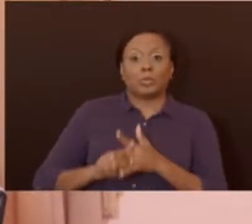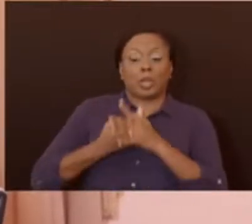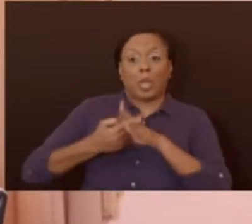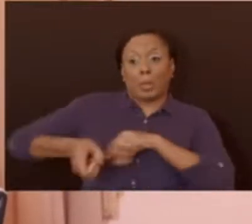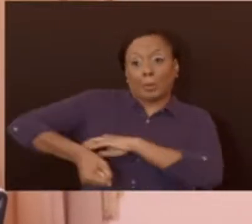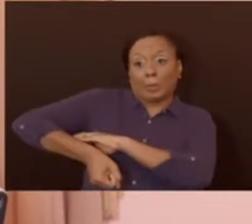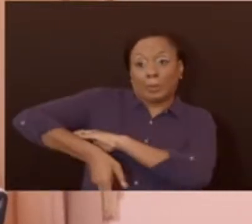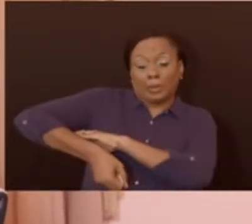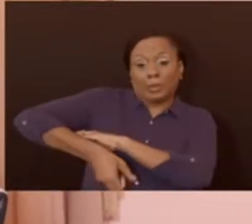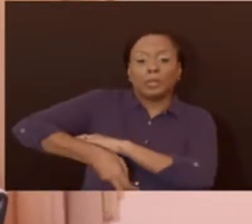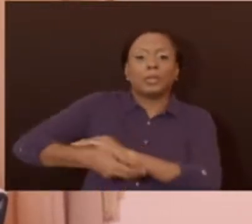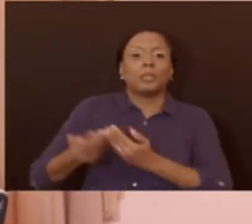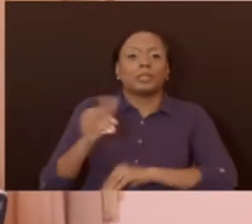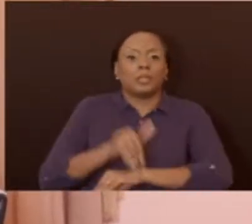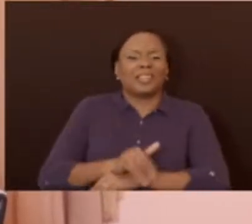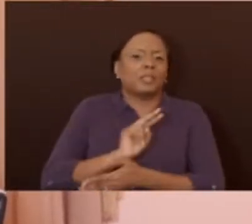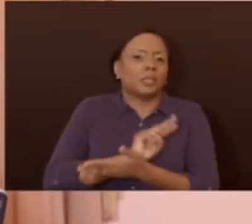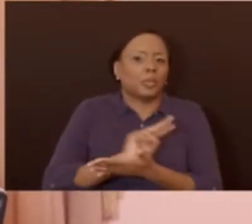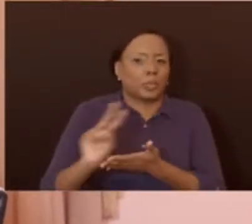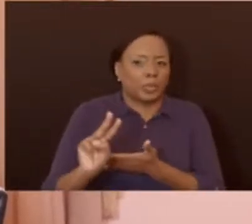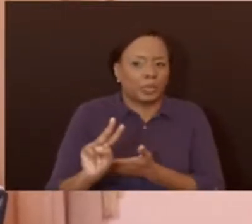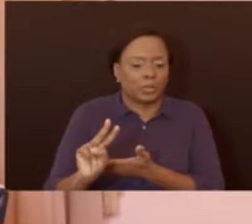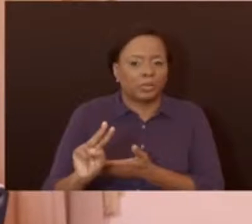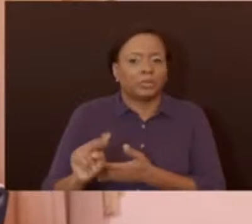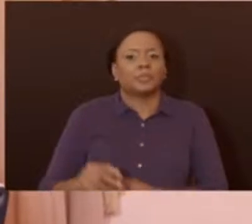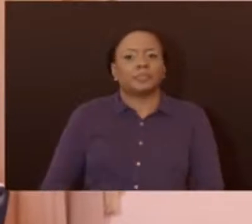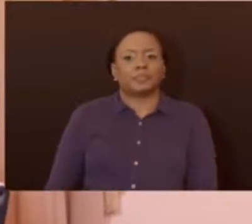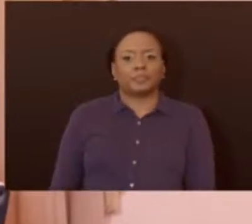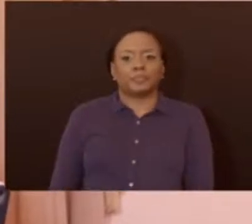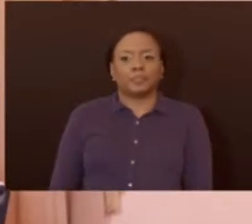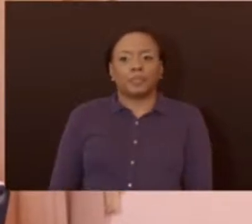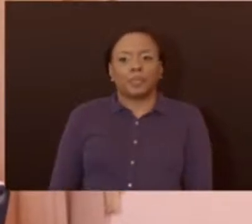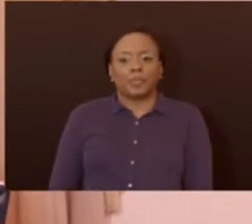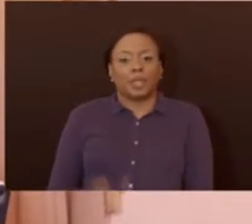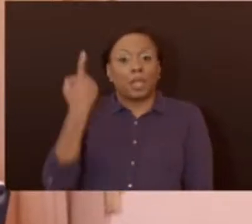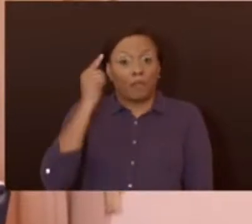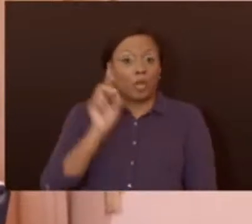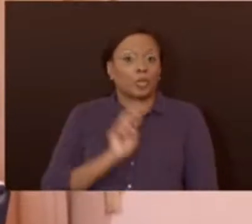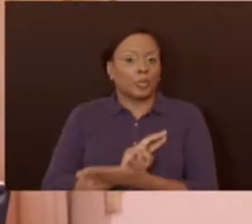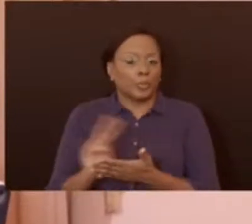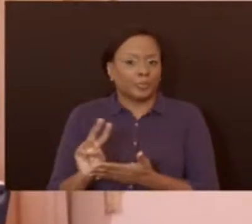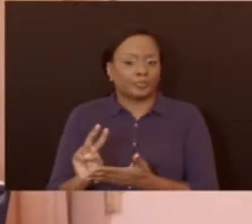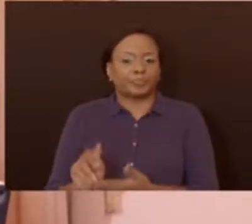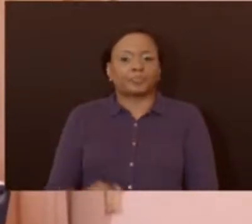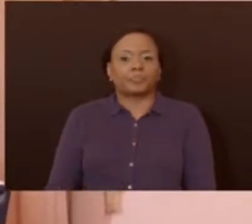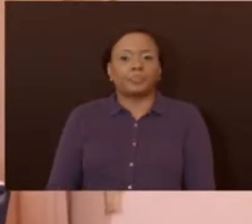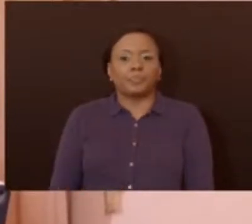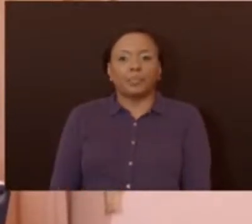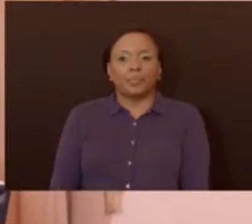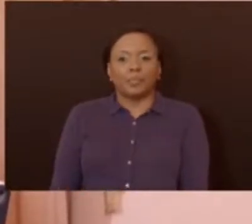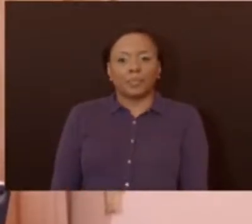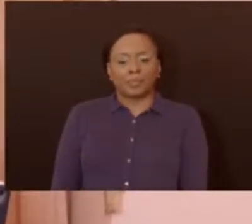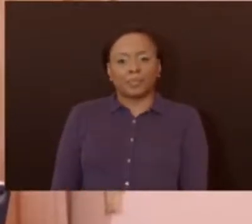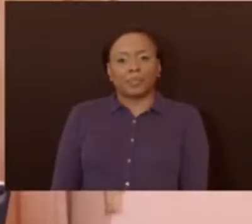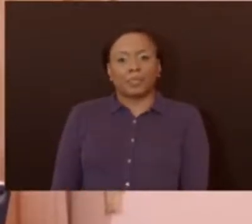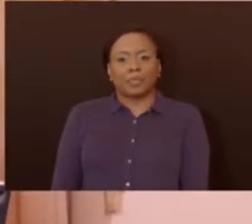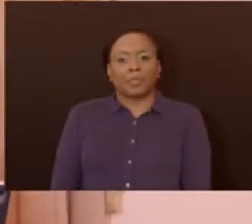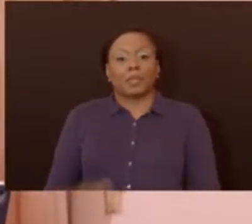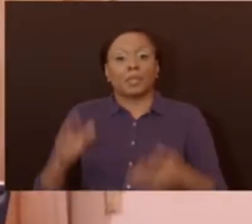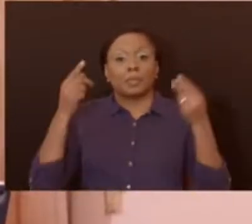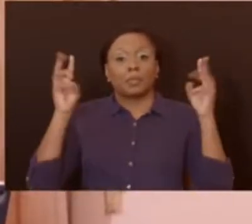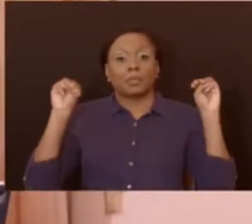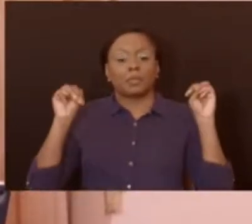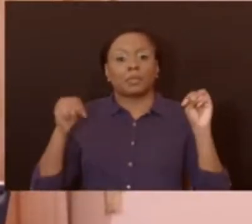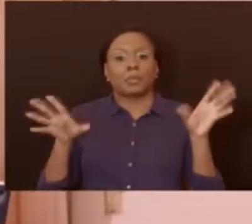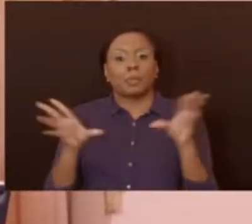midnight tonight for a 2-week period. The Prime Minister met with the Cabinet COVID subcommittee this